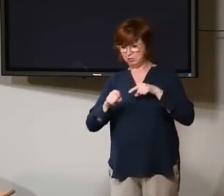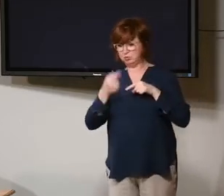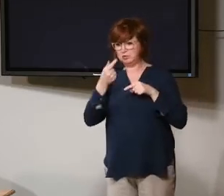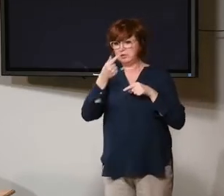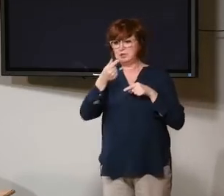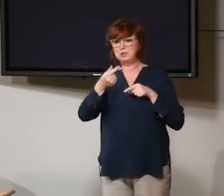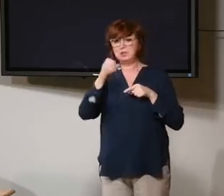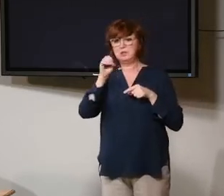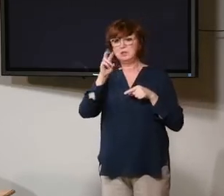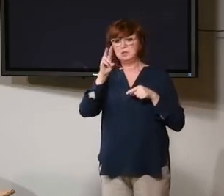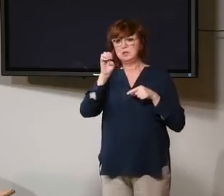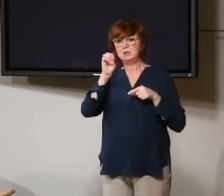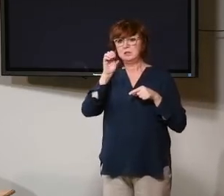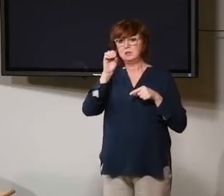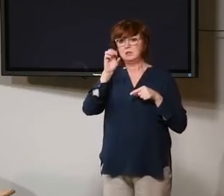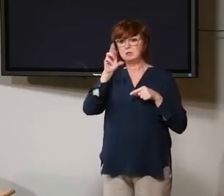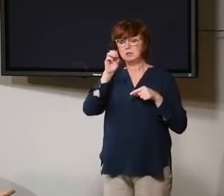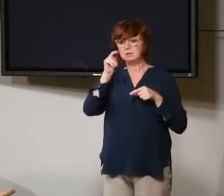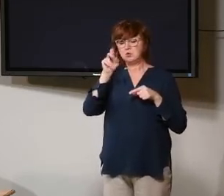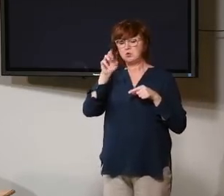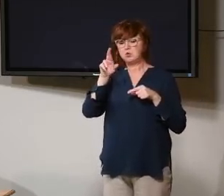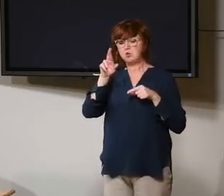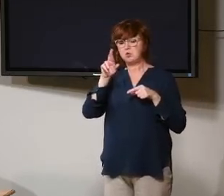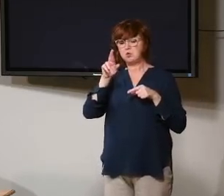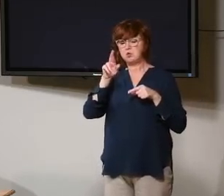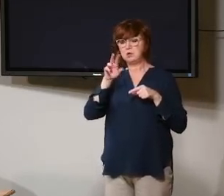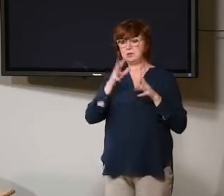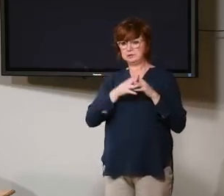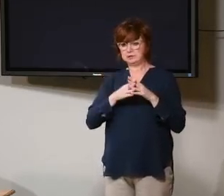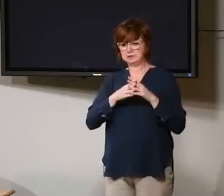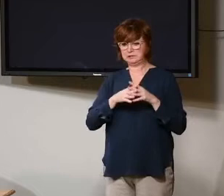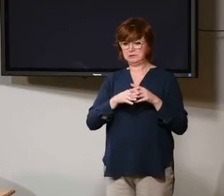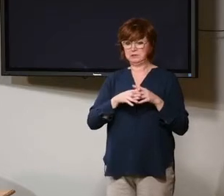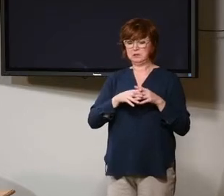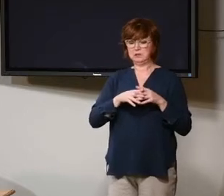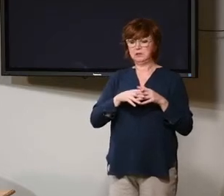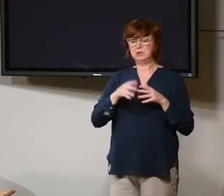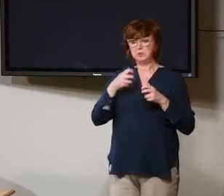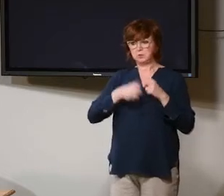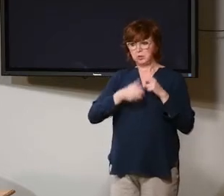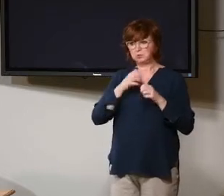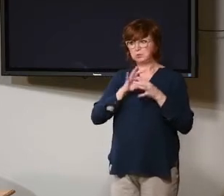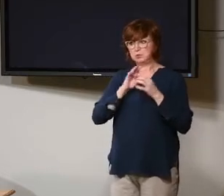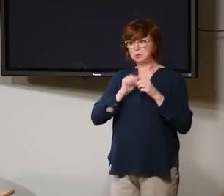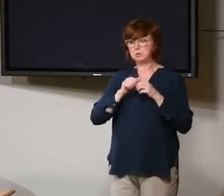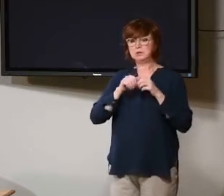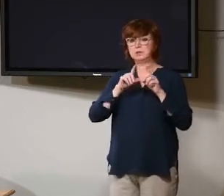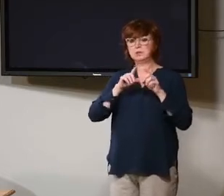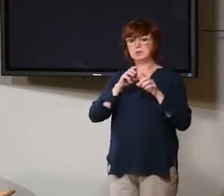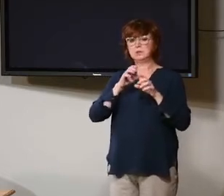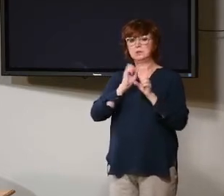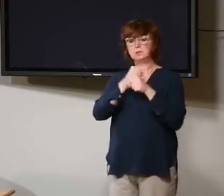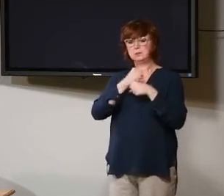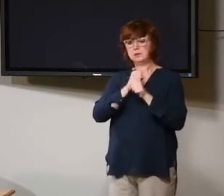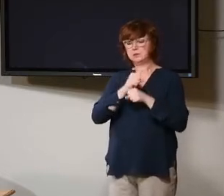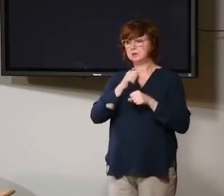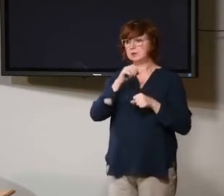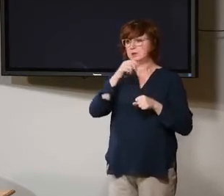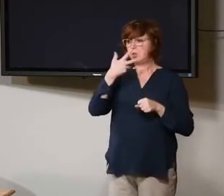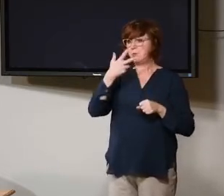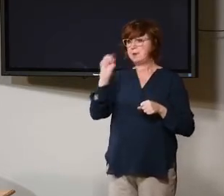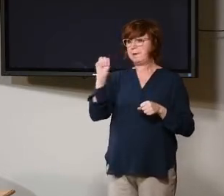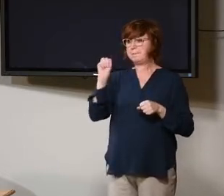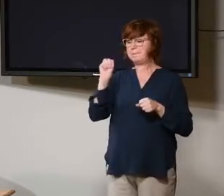different supply chains for the N95 masks, if you will. Many of them are produced by a company called 3M